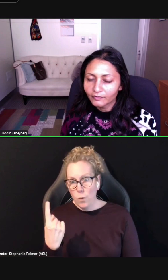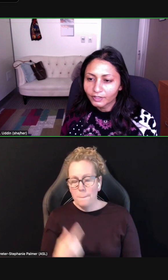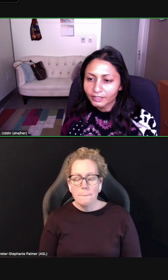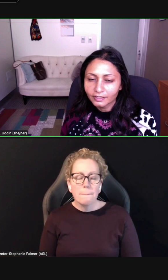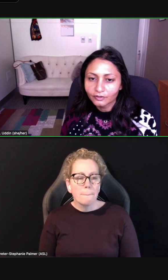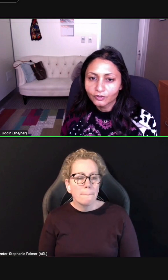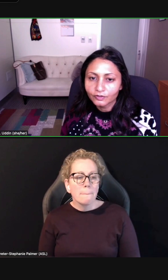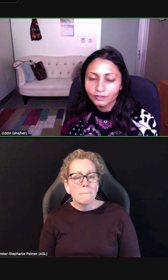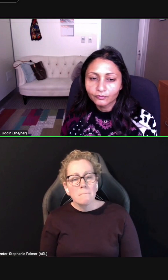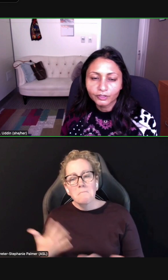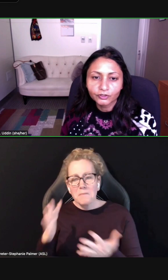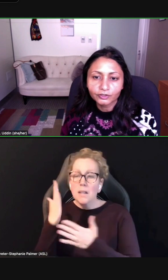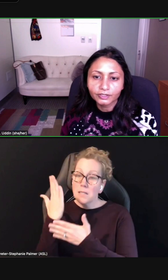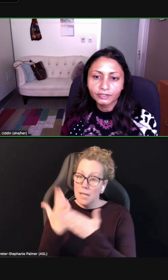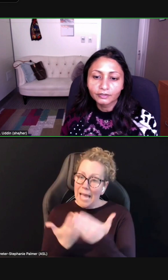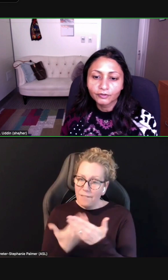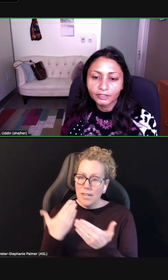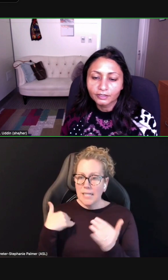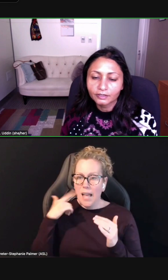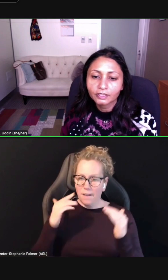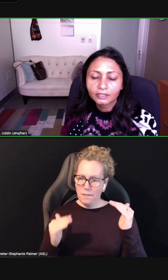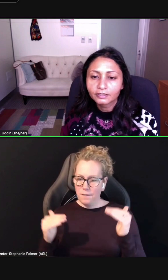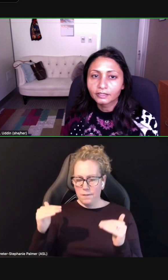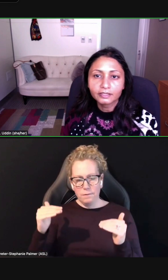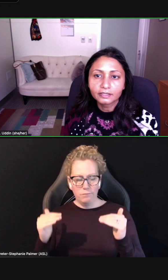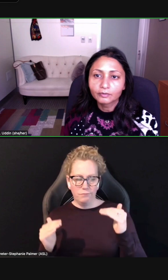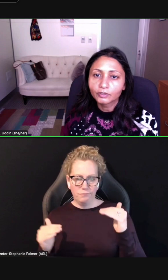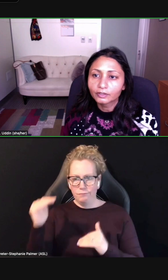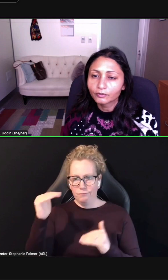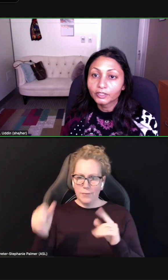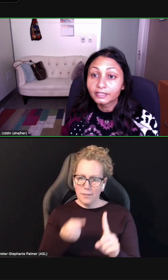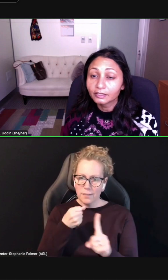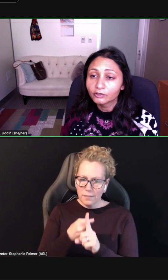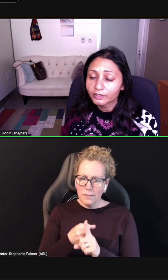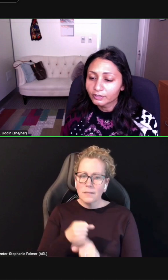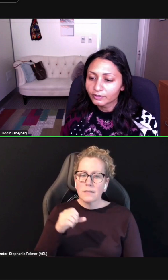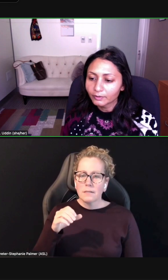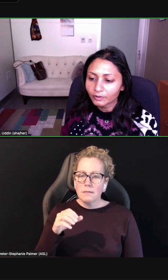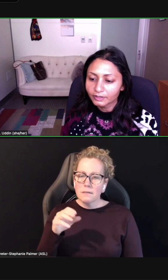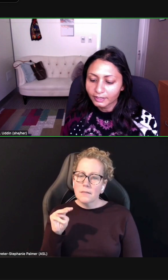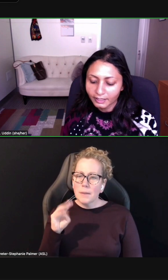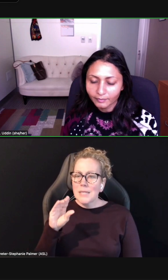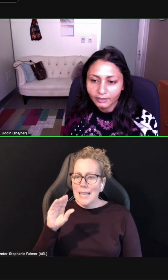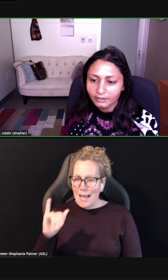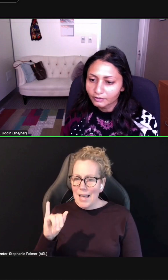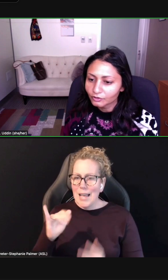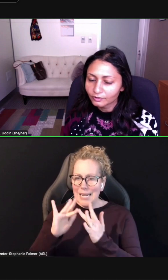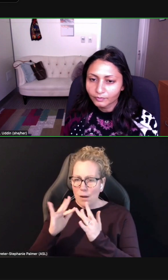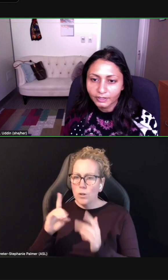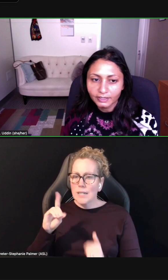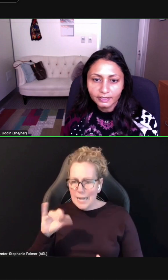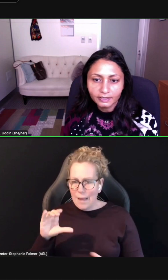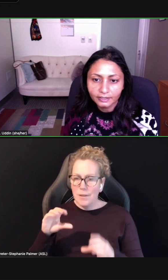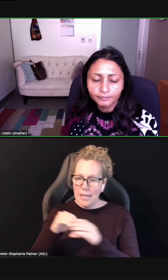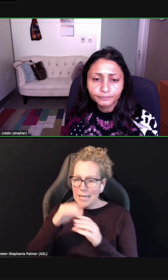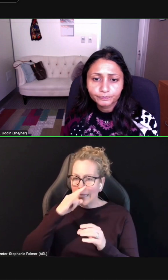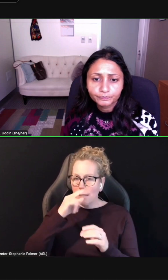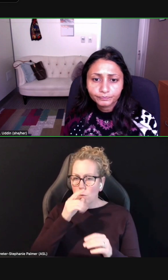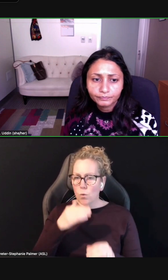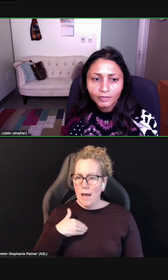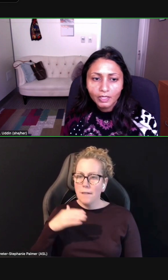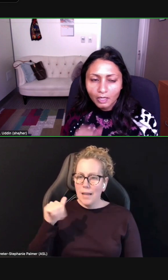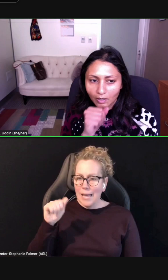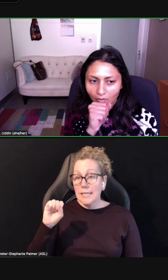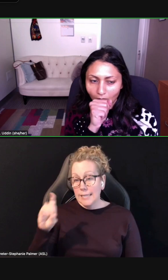sort of some evidence that there's differentially affected salience network or mid-singular insular network dynamics in children with ASD.